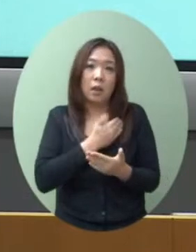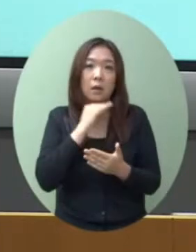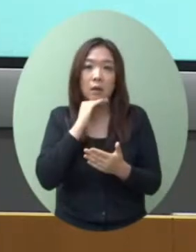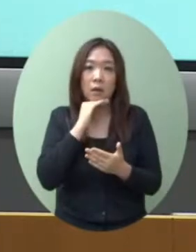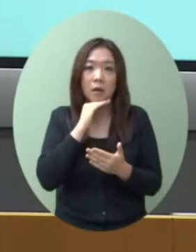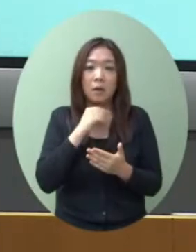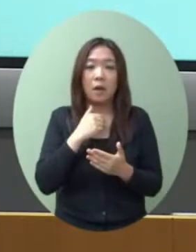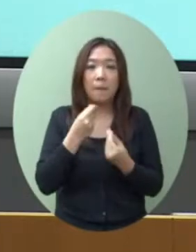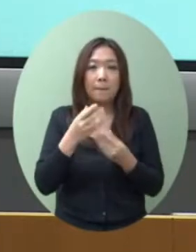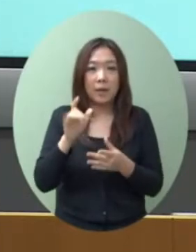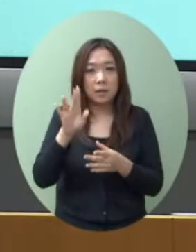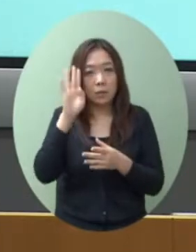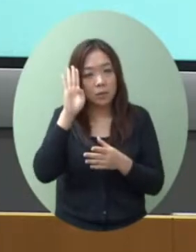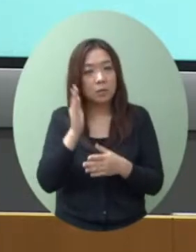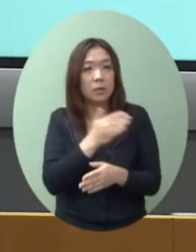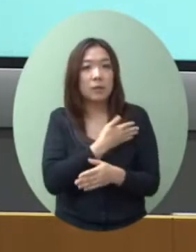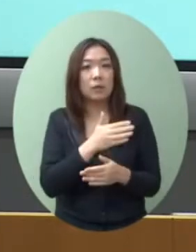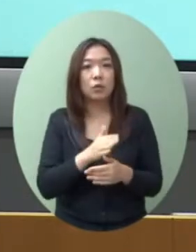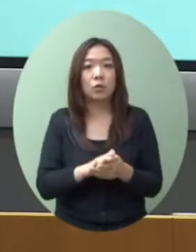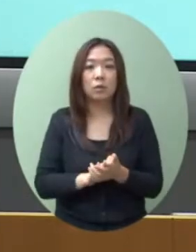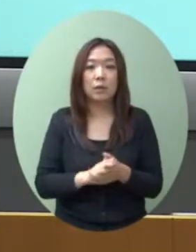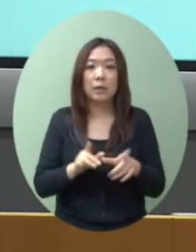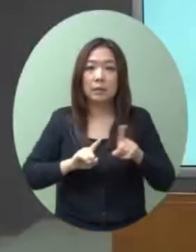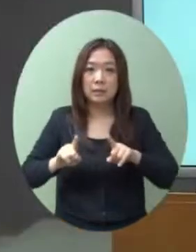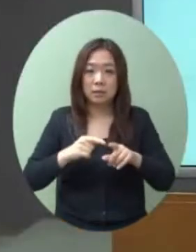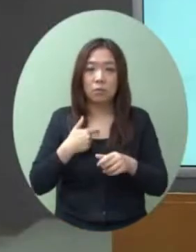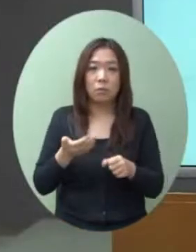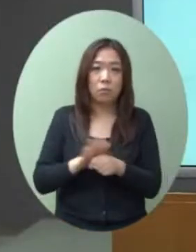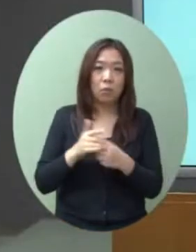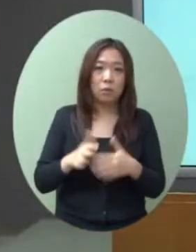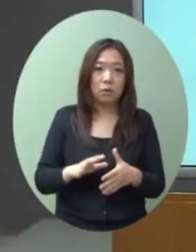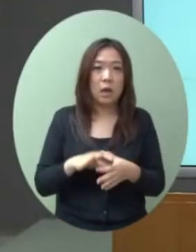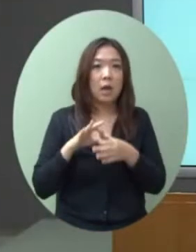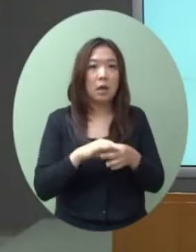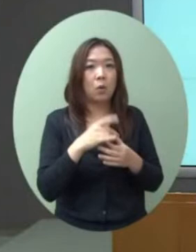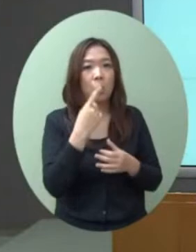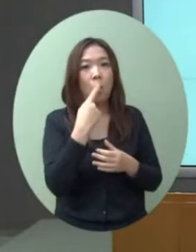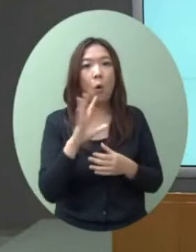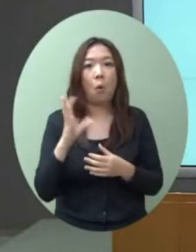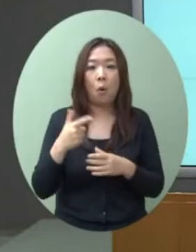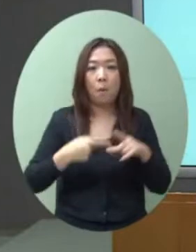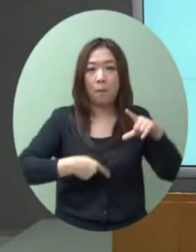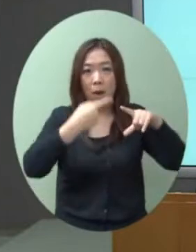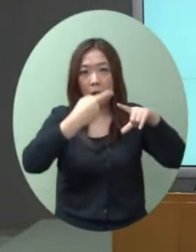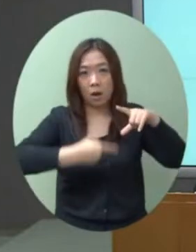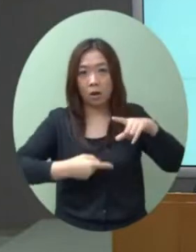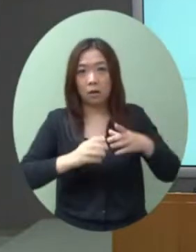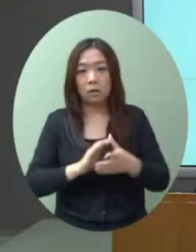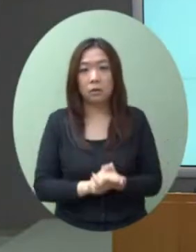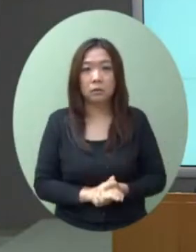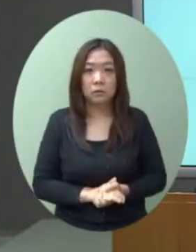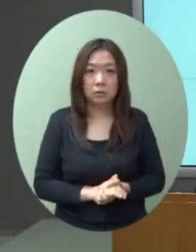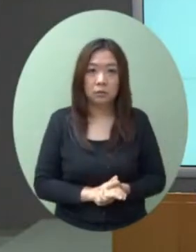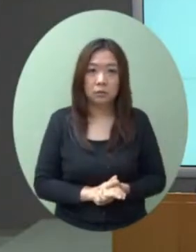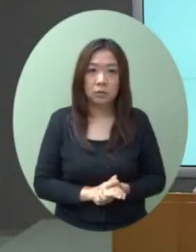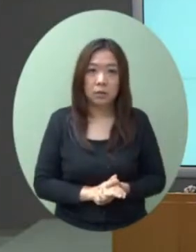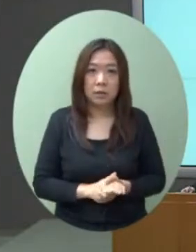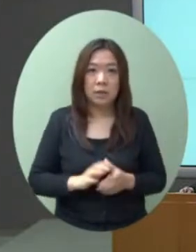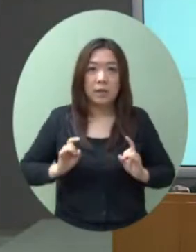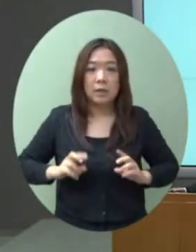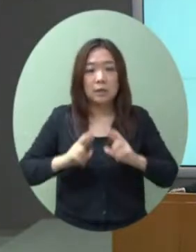That's why we ask guests to be patient when they check out because it may take longer. In relation to